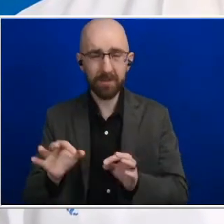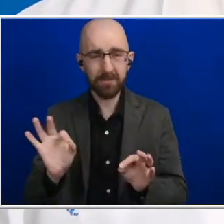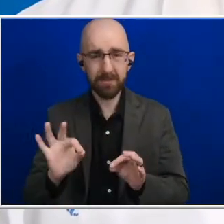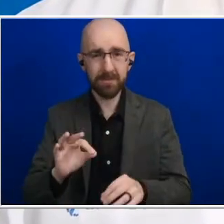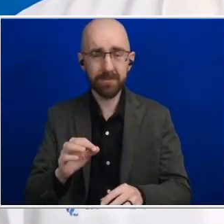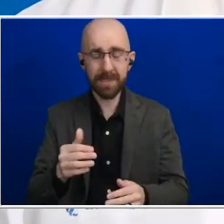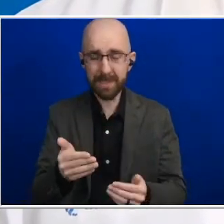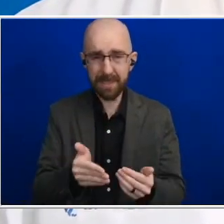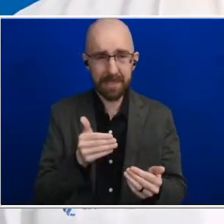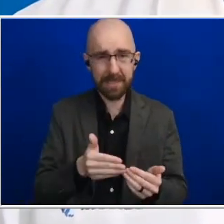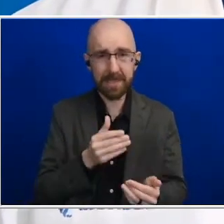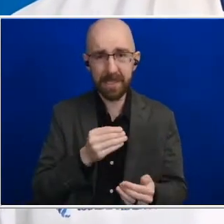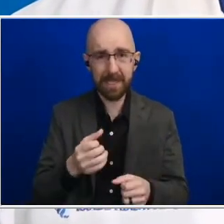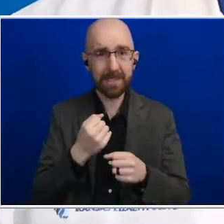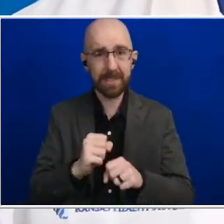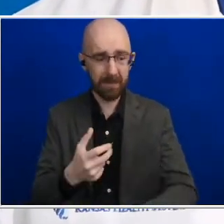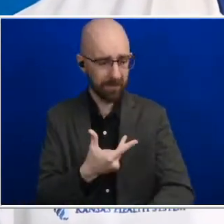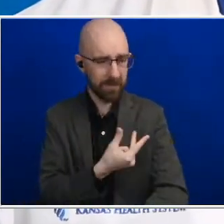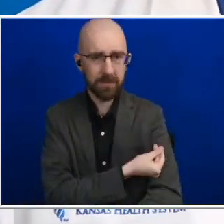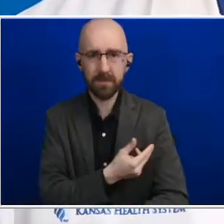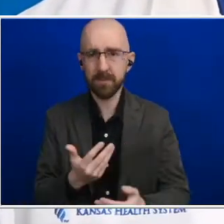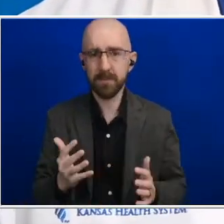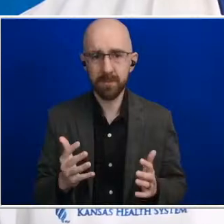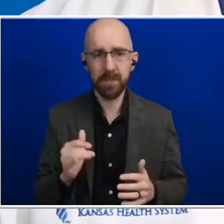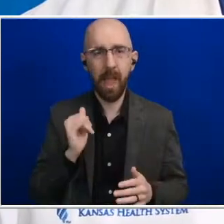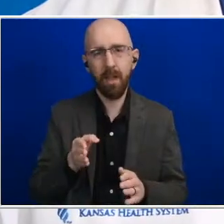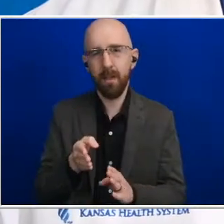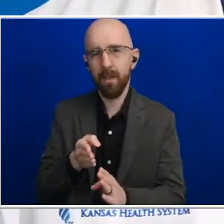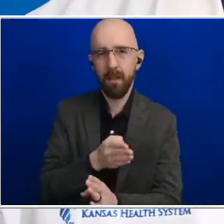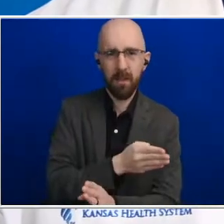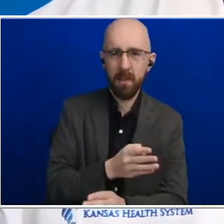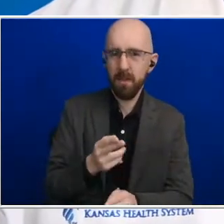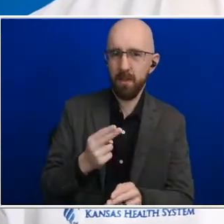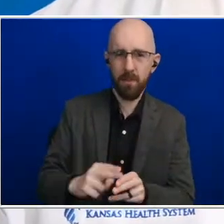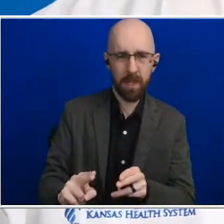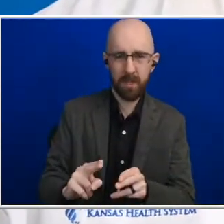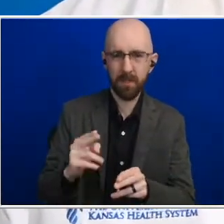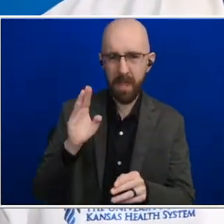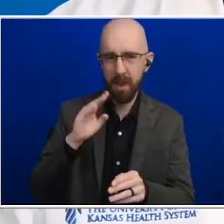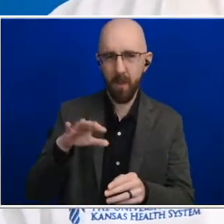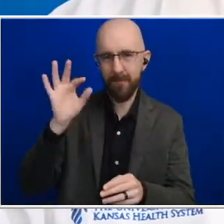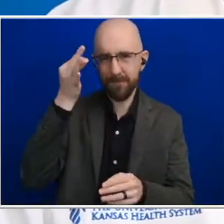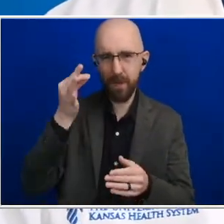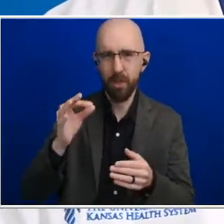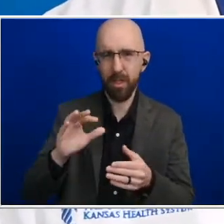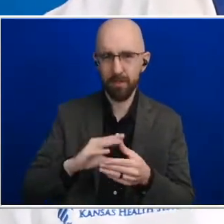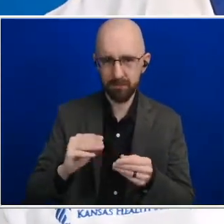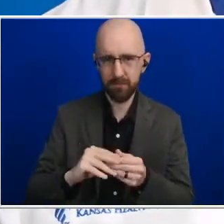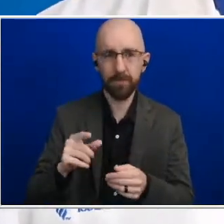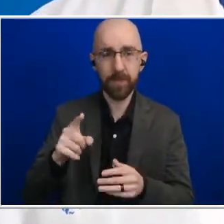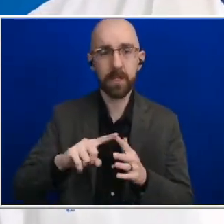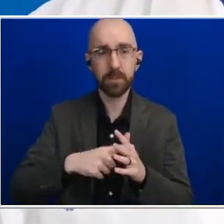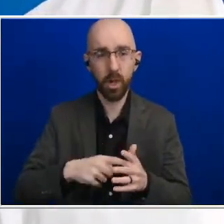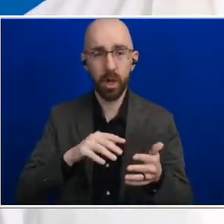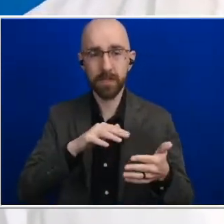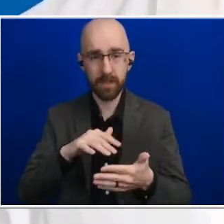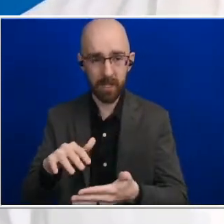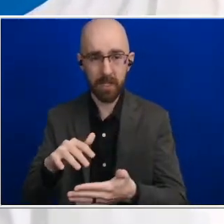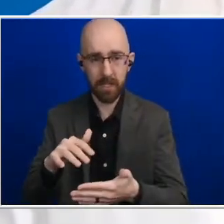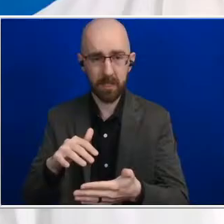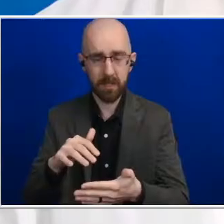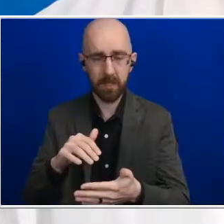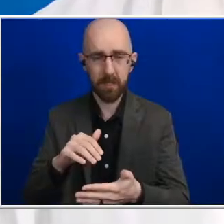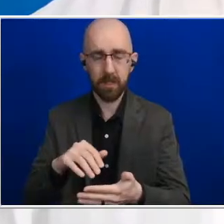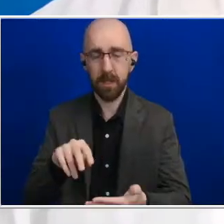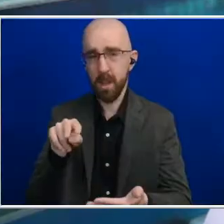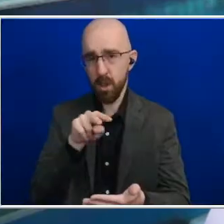safe route. Now, just to deviate for one quick second, the federal government has been said that they're going to start a study looking at the link